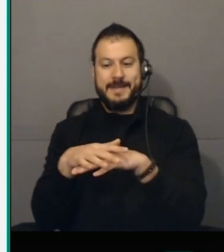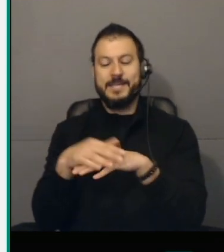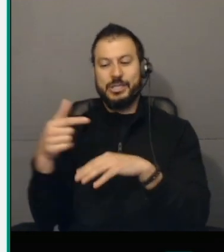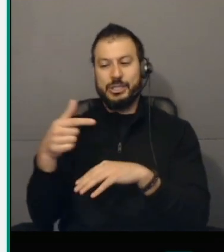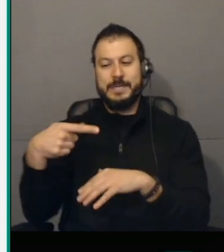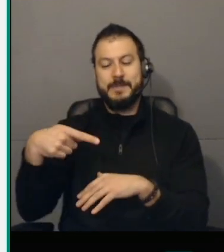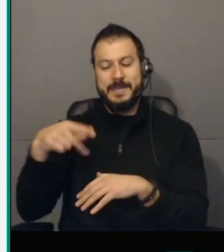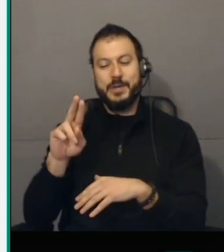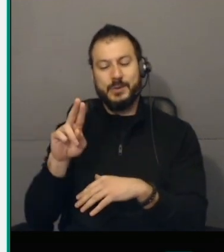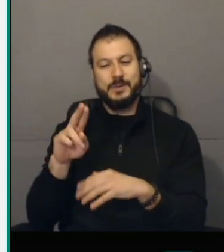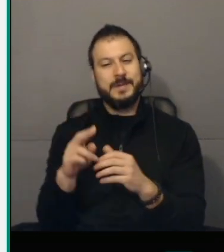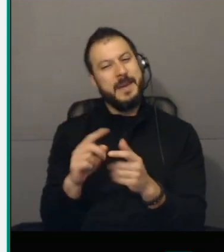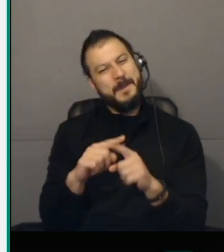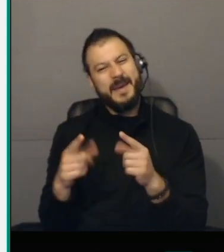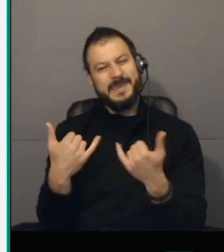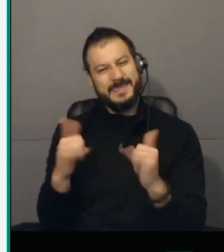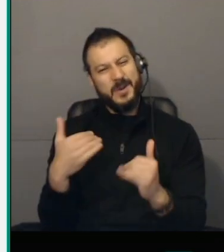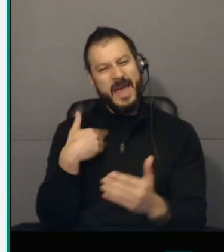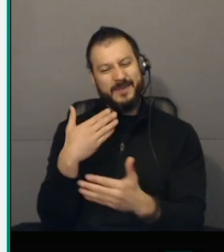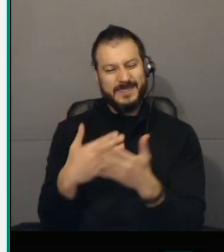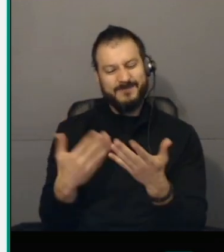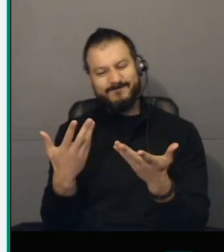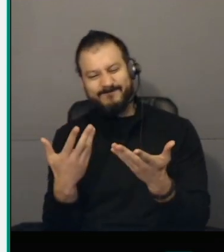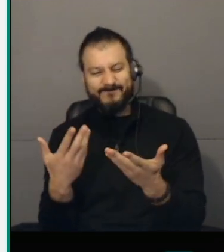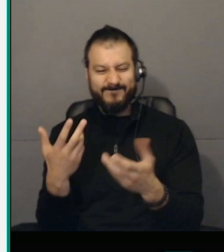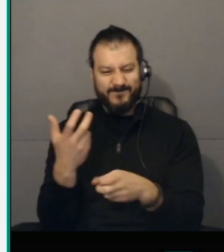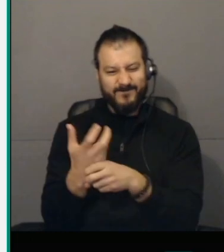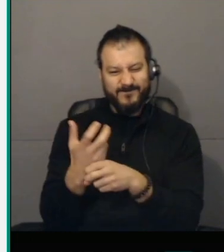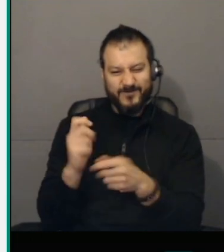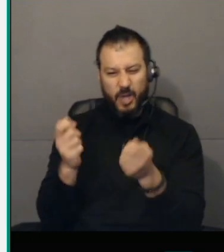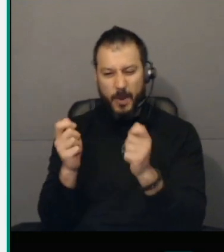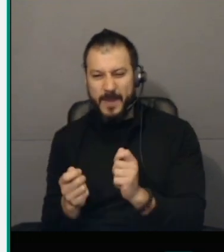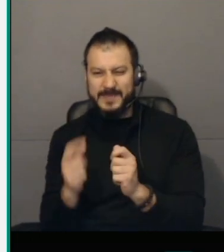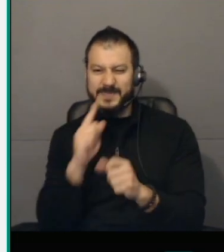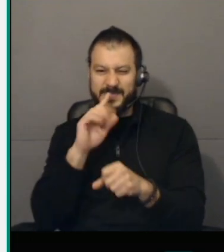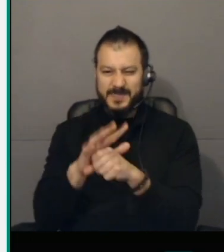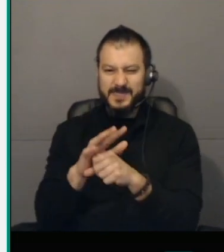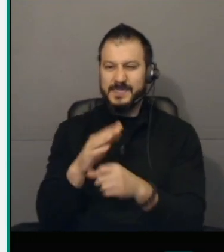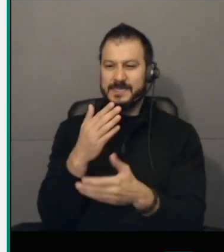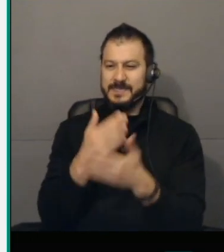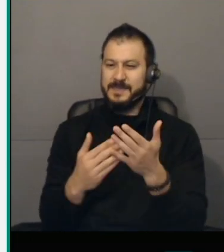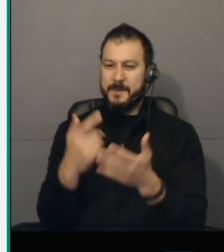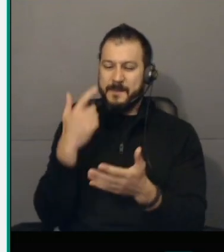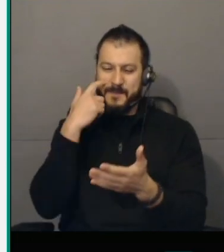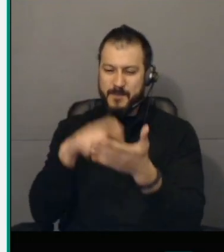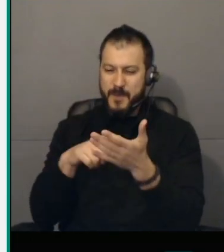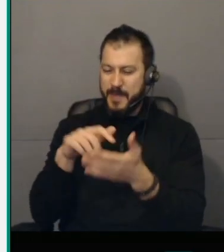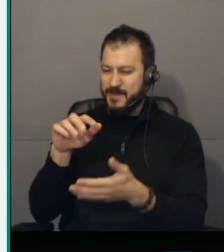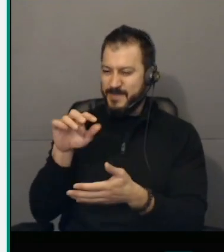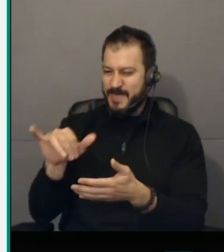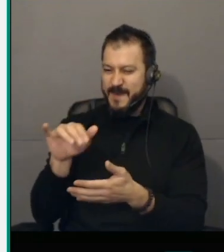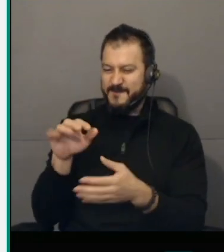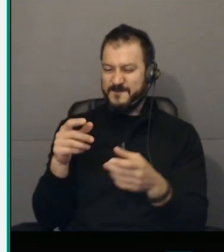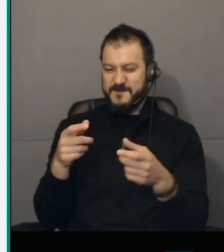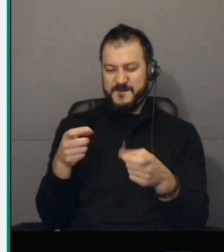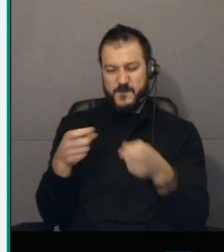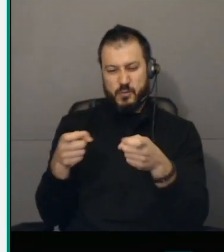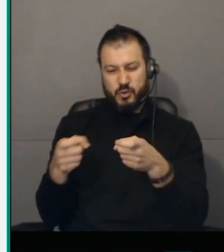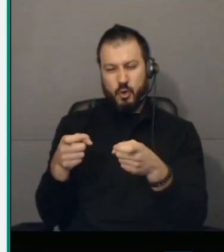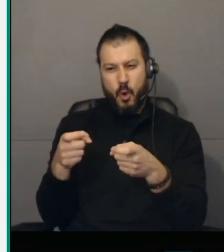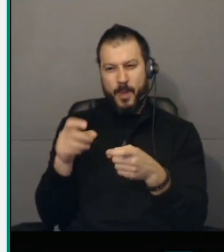said, it wasn't without compromises. Even the more conservative uses of VRS were still noticeable due to the lack of fine-grained control.